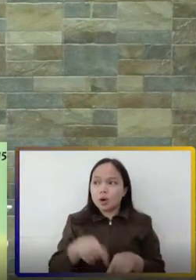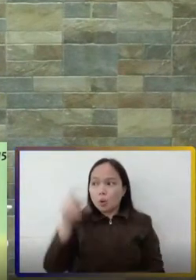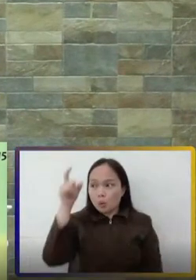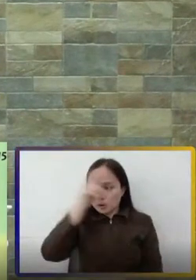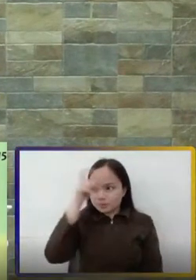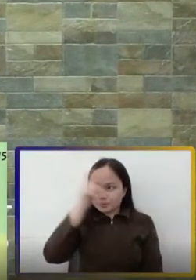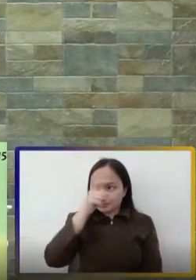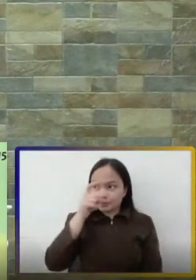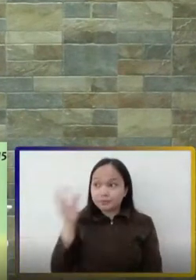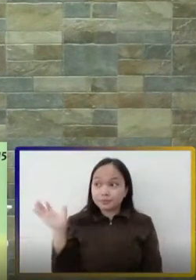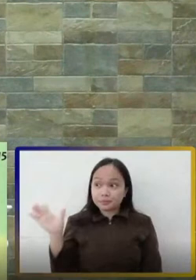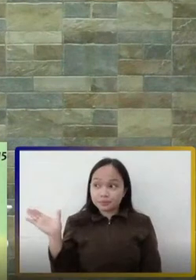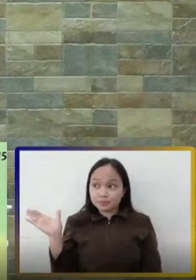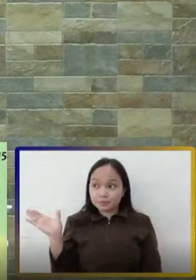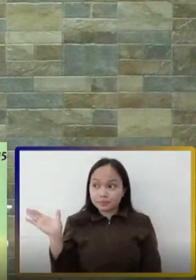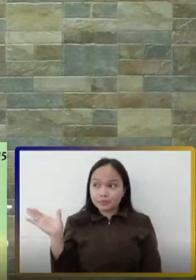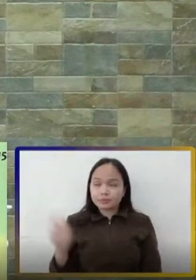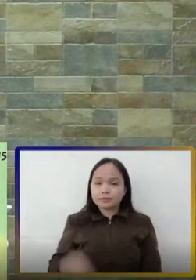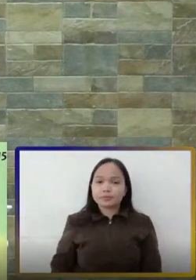here?